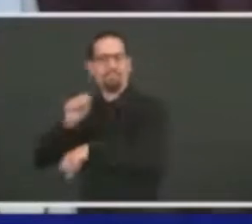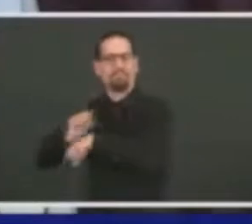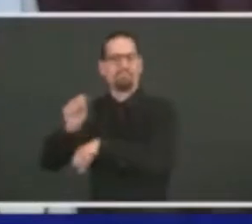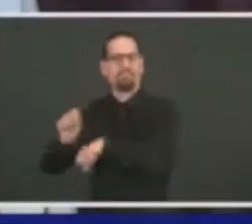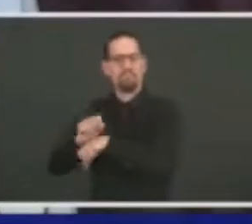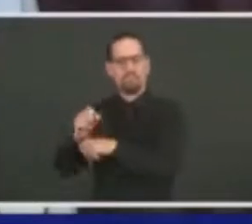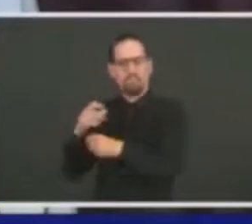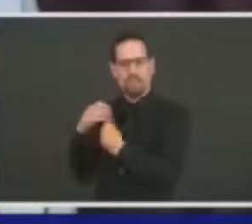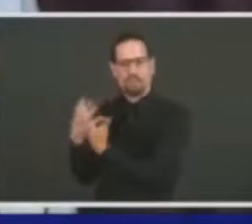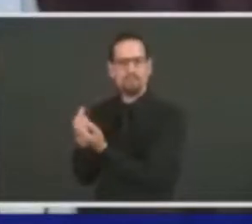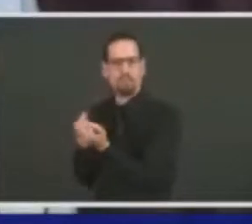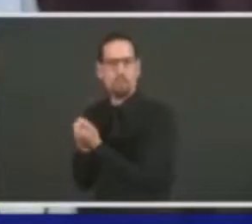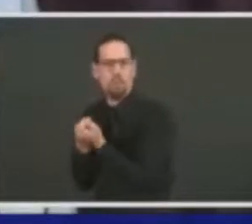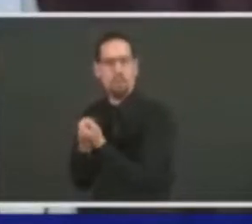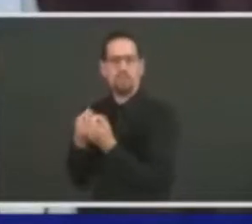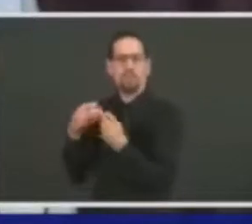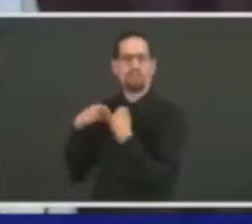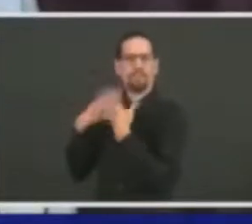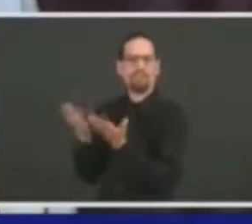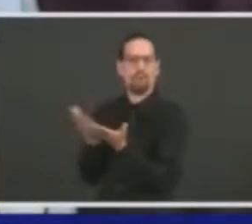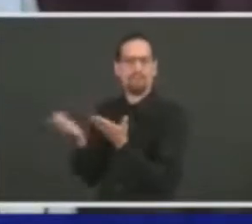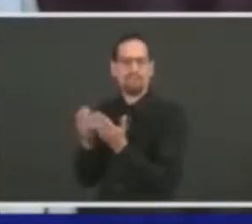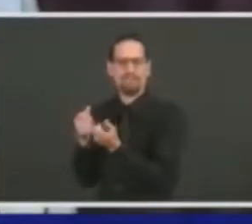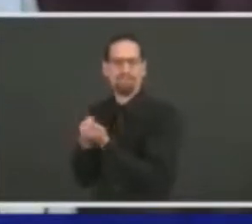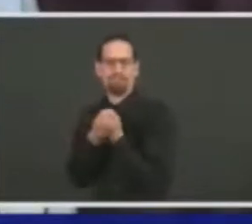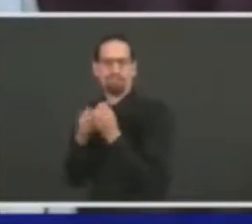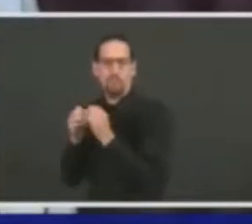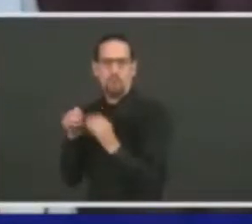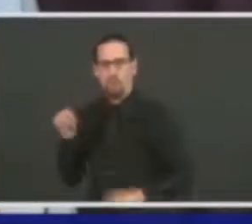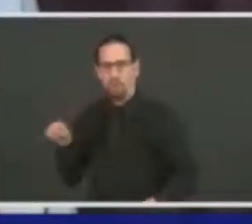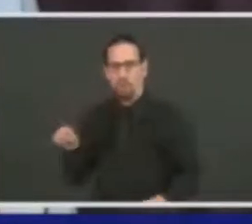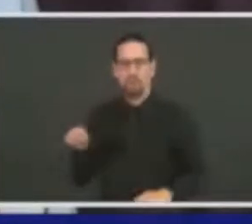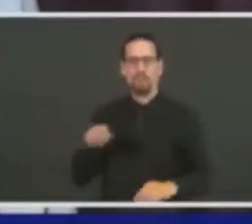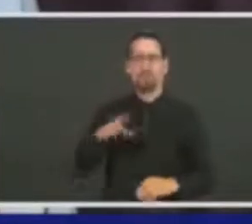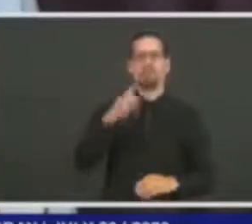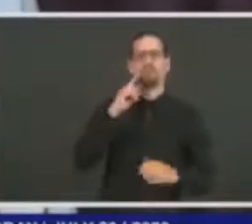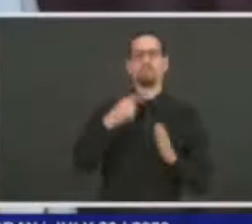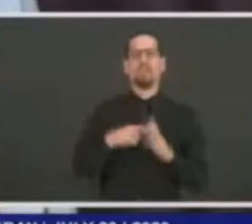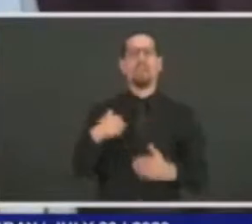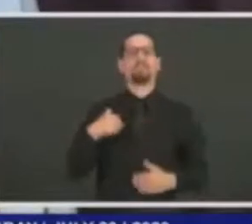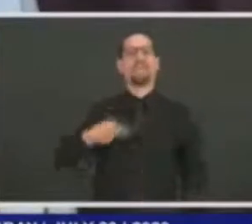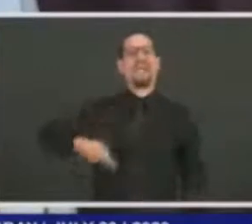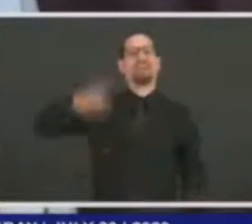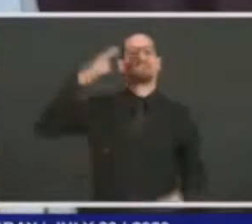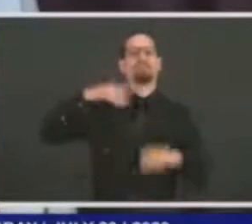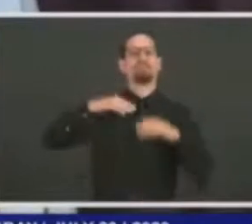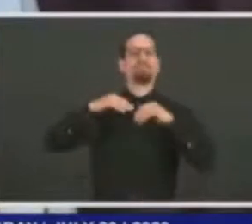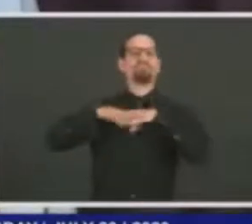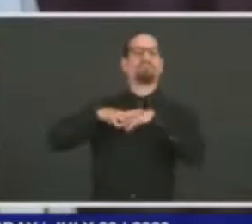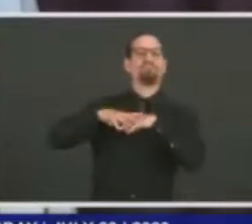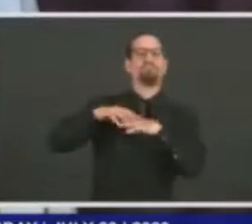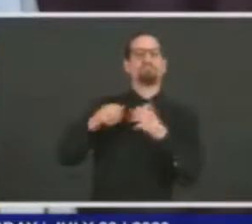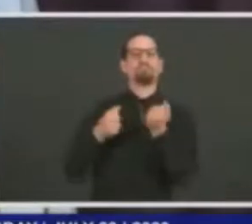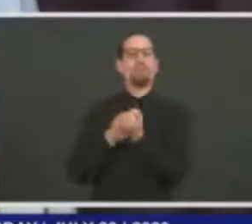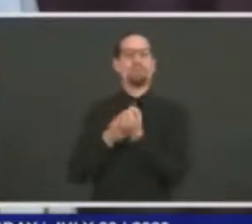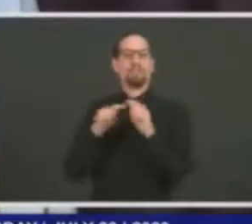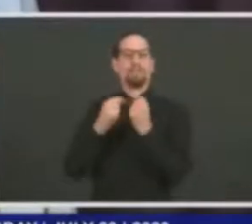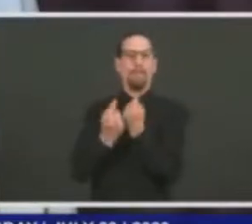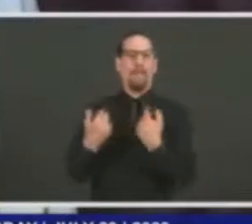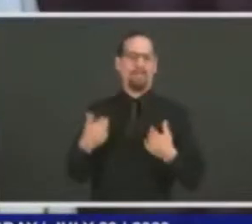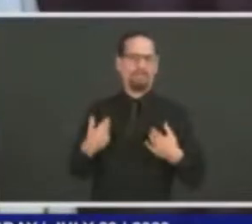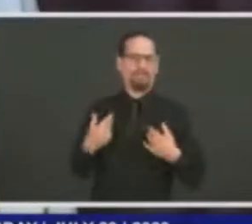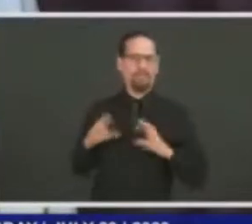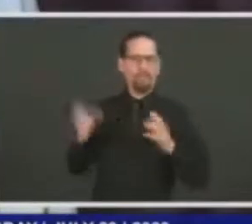have, for example, a high density setting support team that's analogous to the type of team that we had